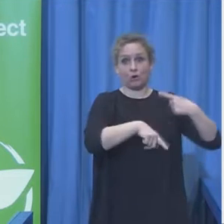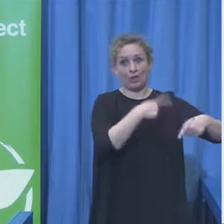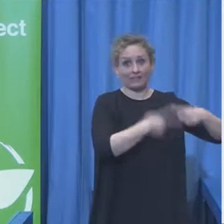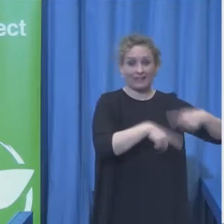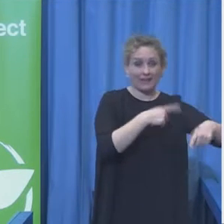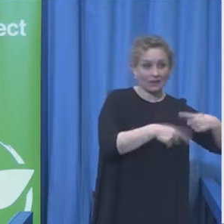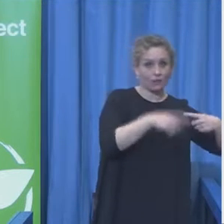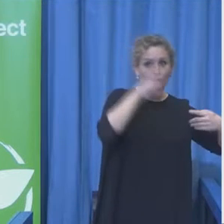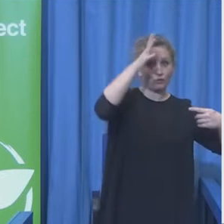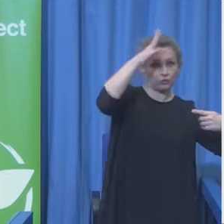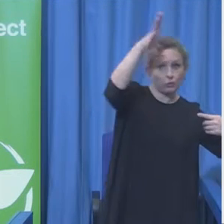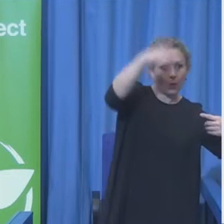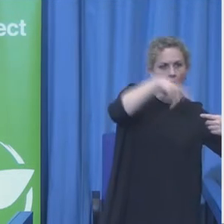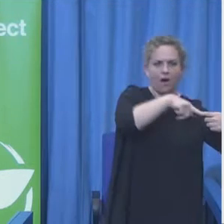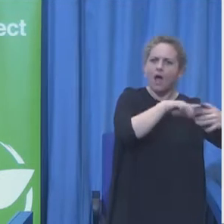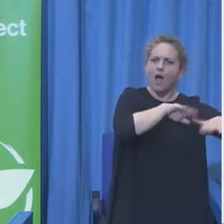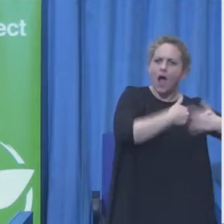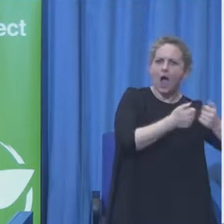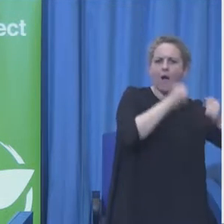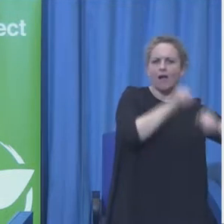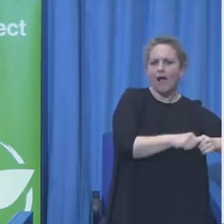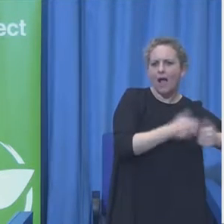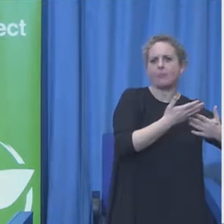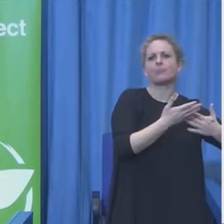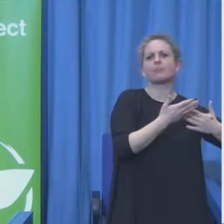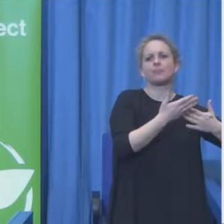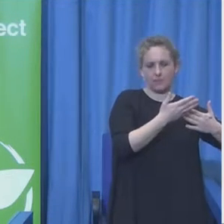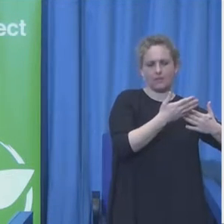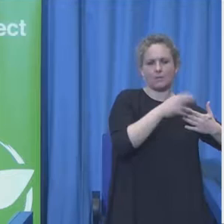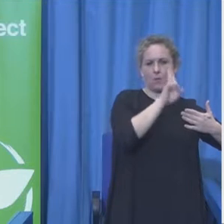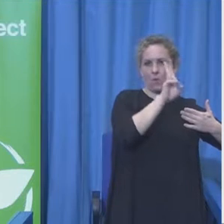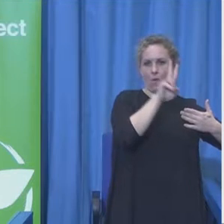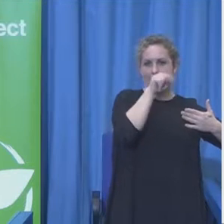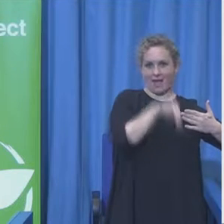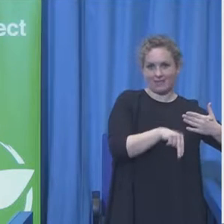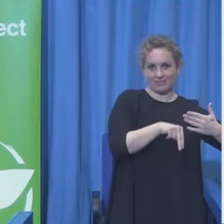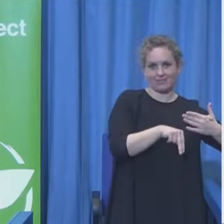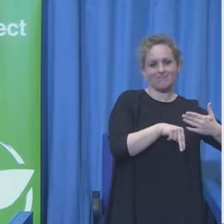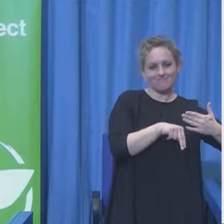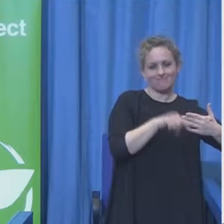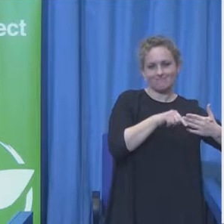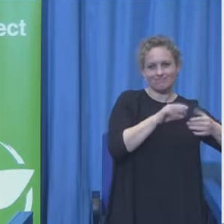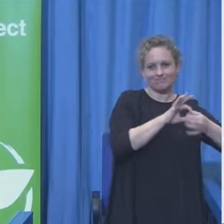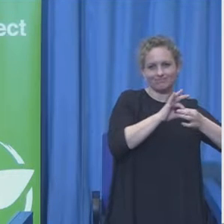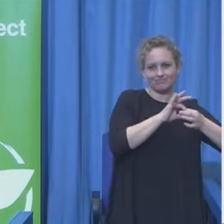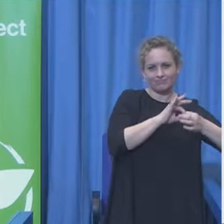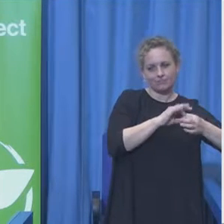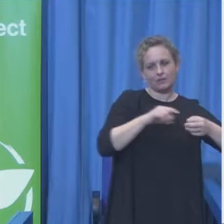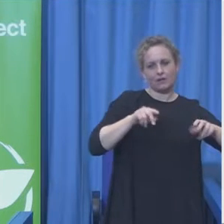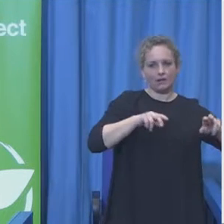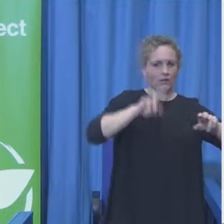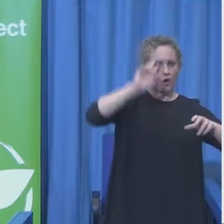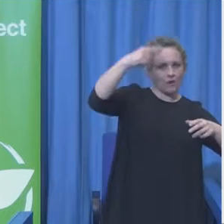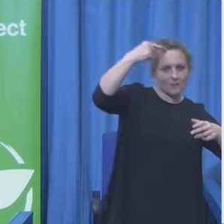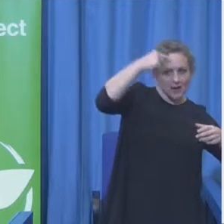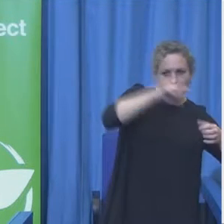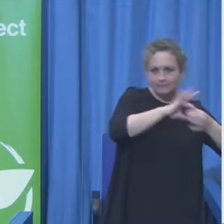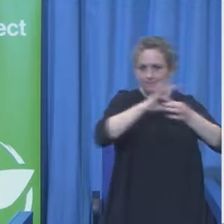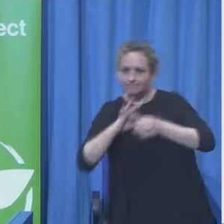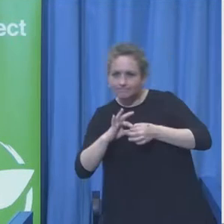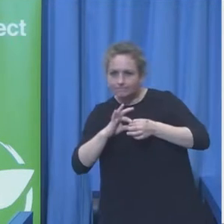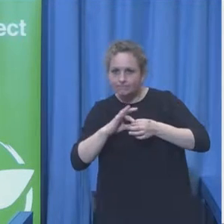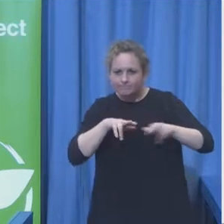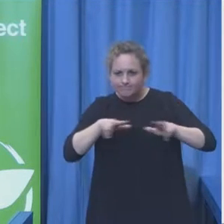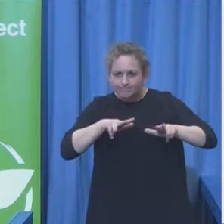United Nations. The GIA is the biggest intergovernmental process for those of you who are not familiar with the UN system. But we also organize